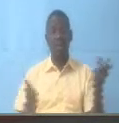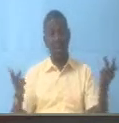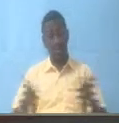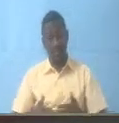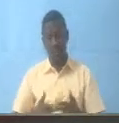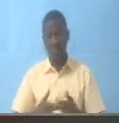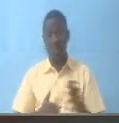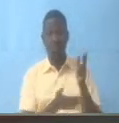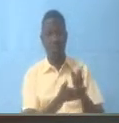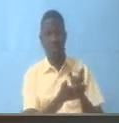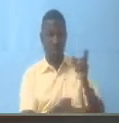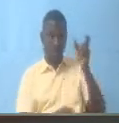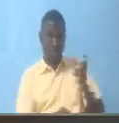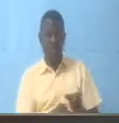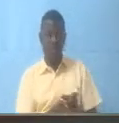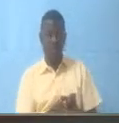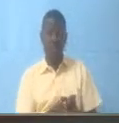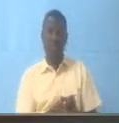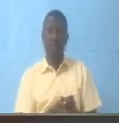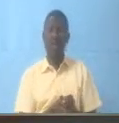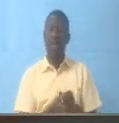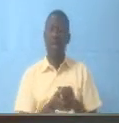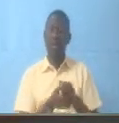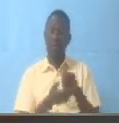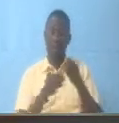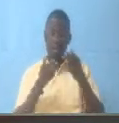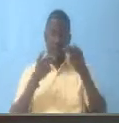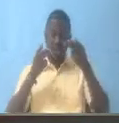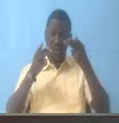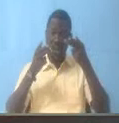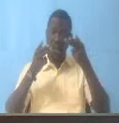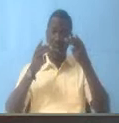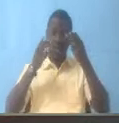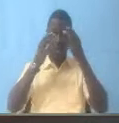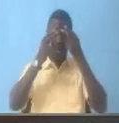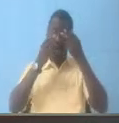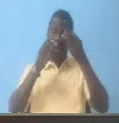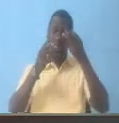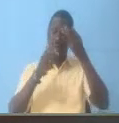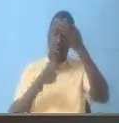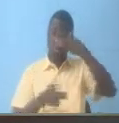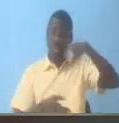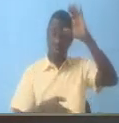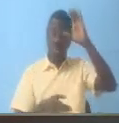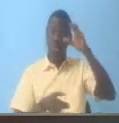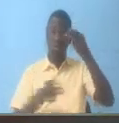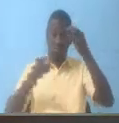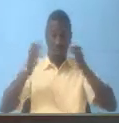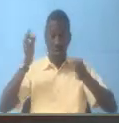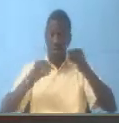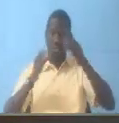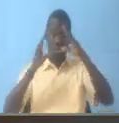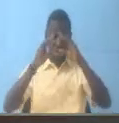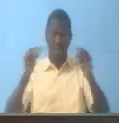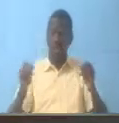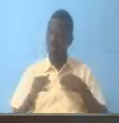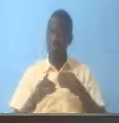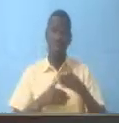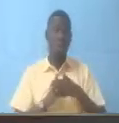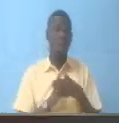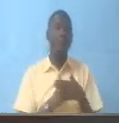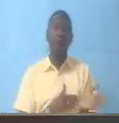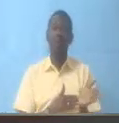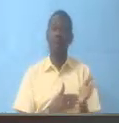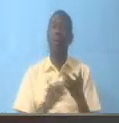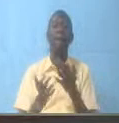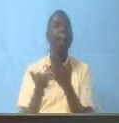the courtroom was open to the public, and a lot of children, school children mainly, were coming in and going out because we